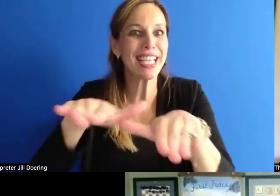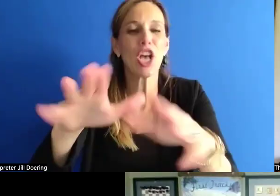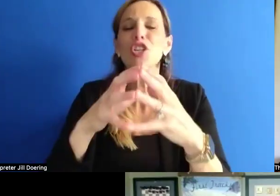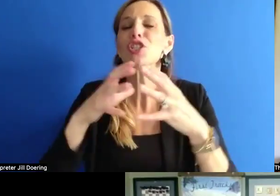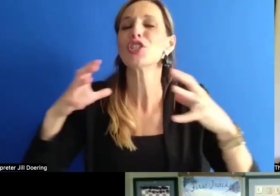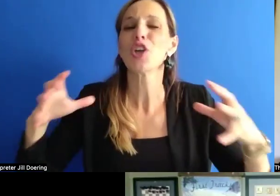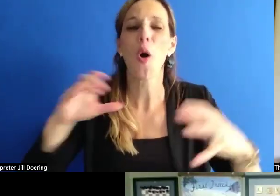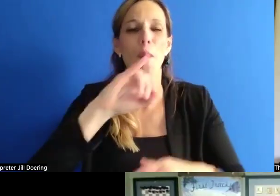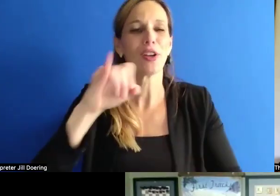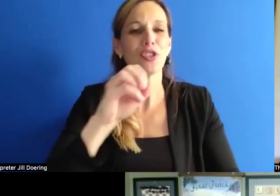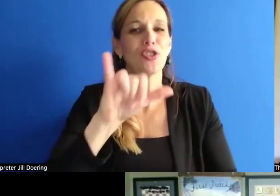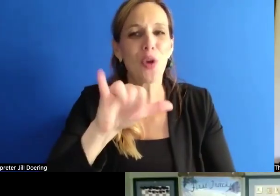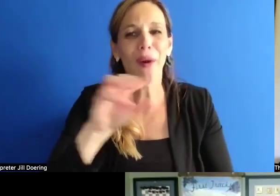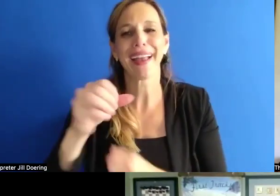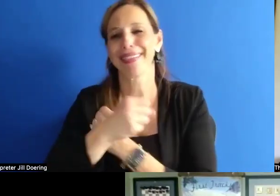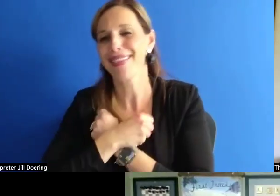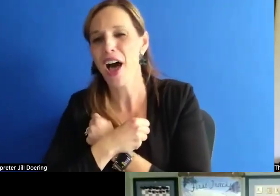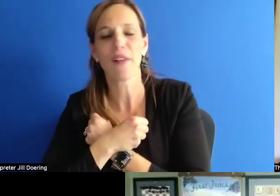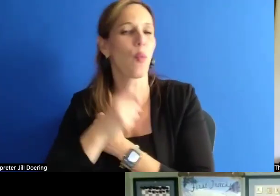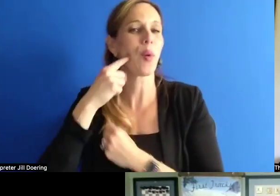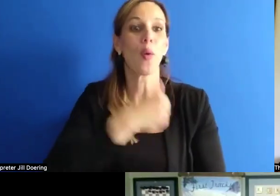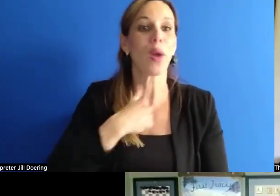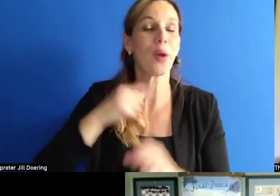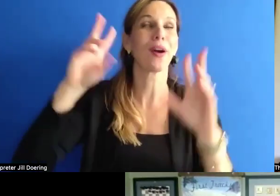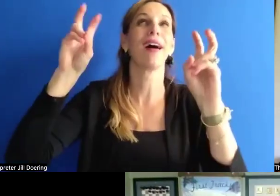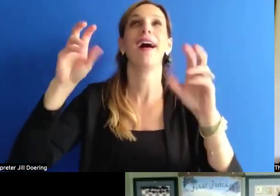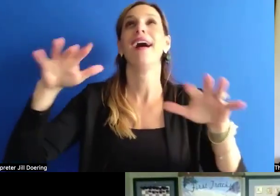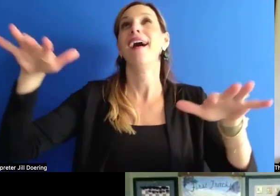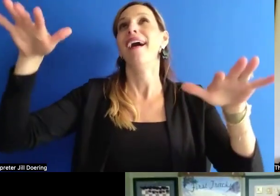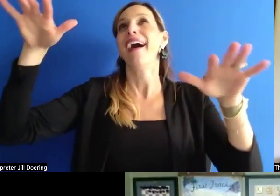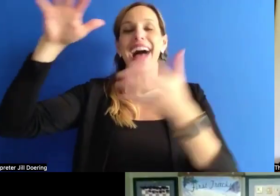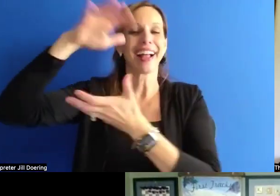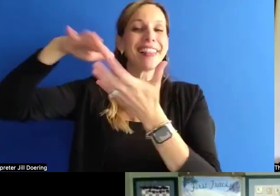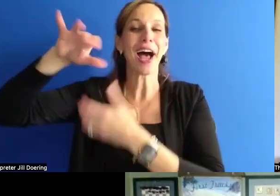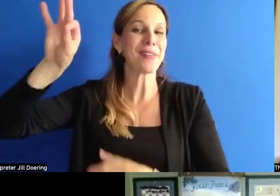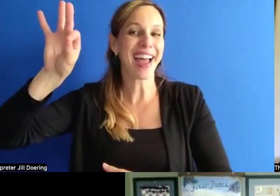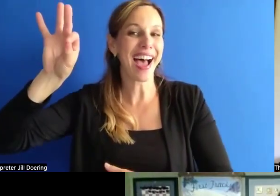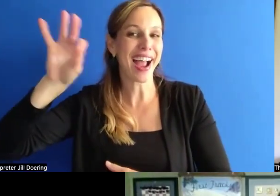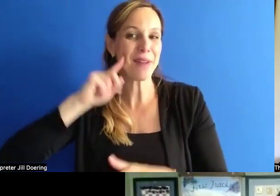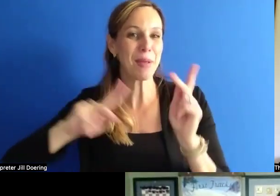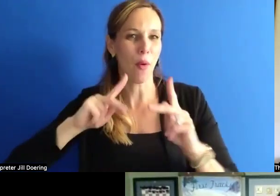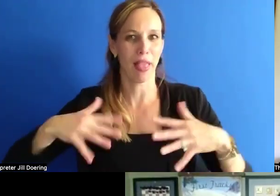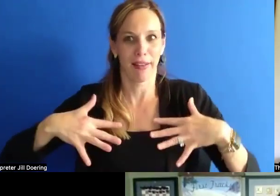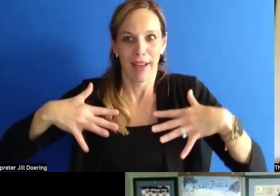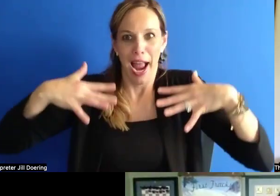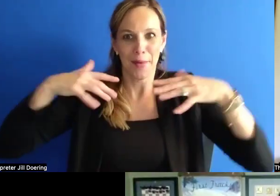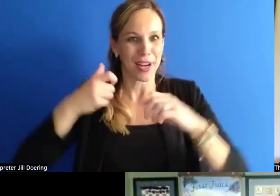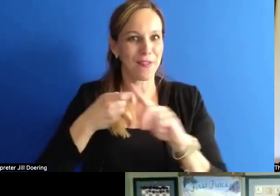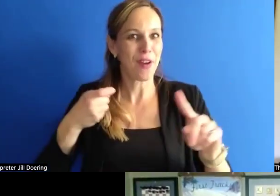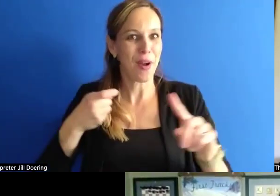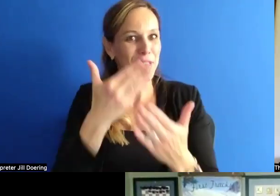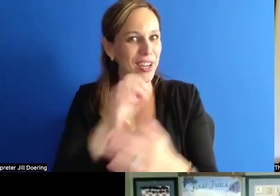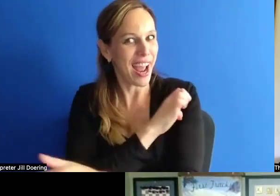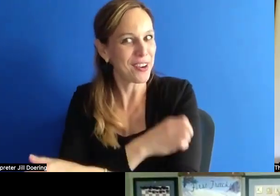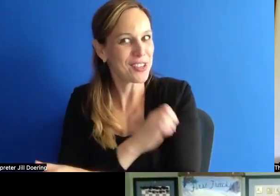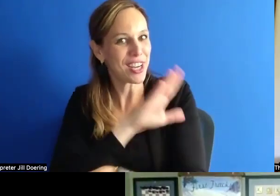were all just on cloud nine. Everybody was vibrating from all the good energy and all the love. So it